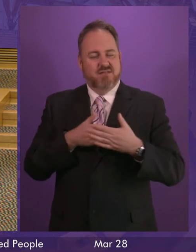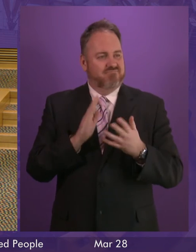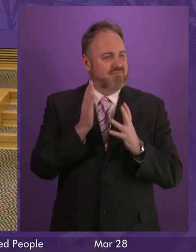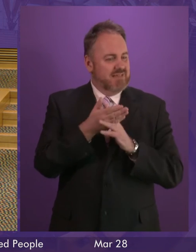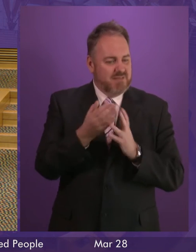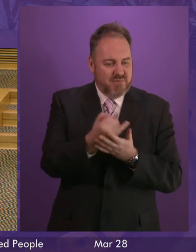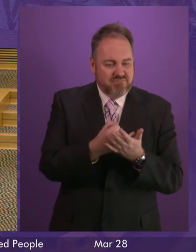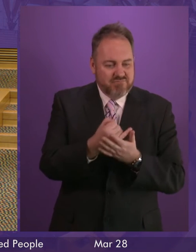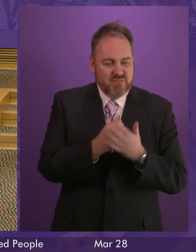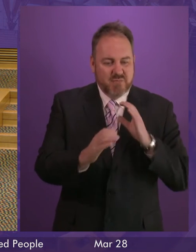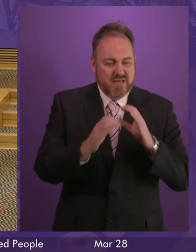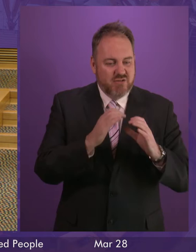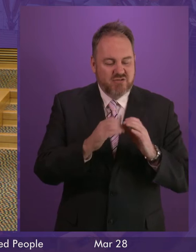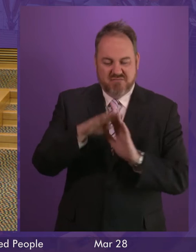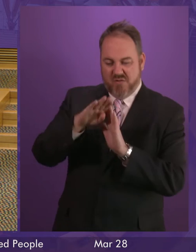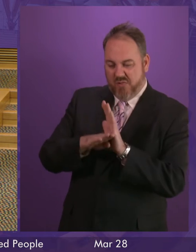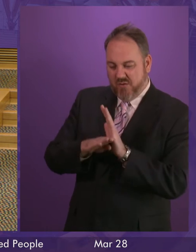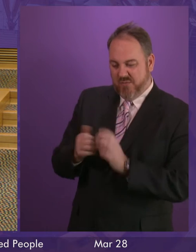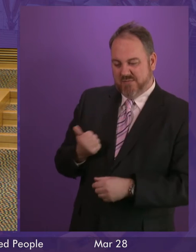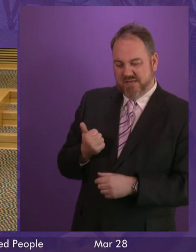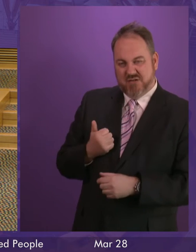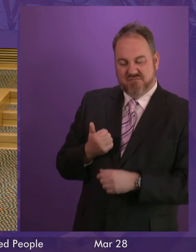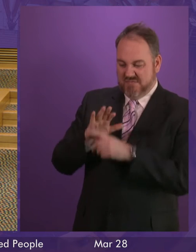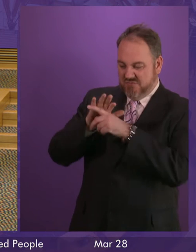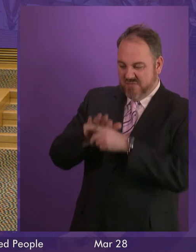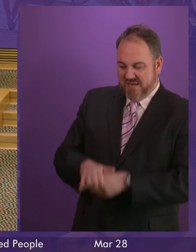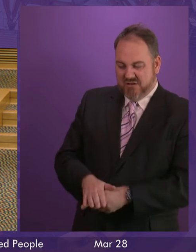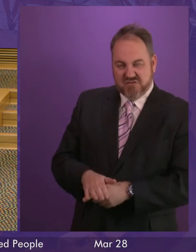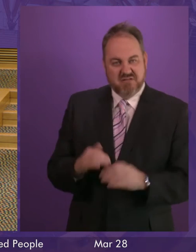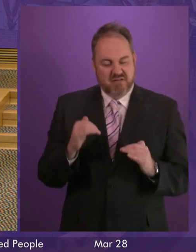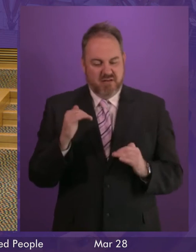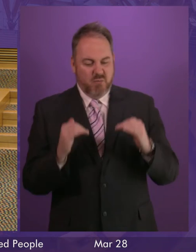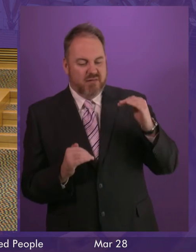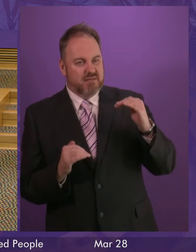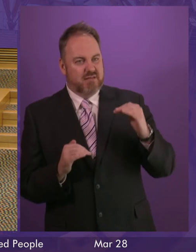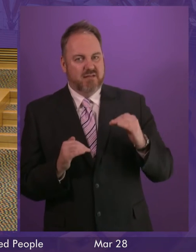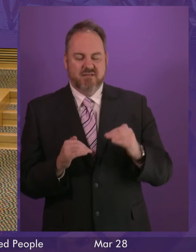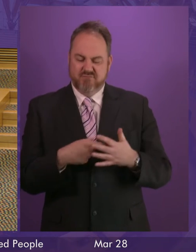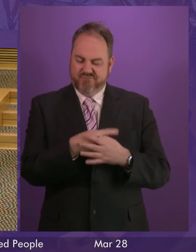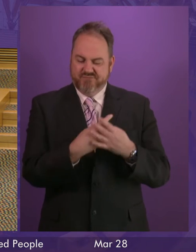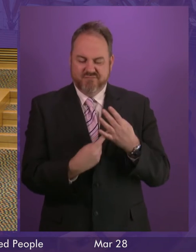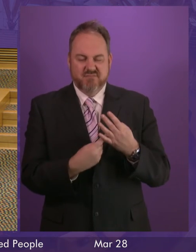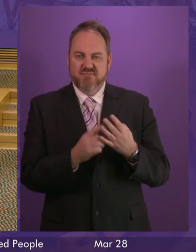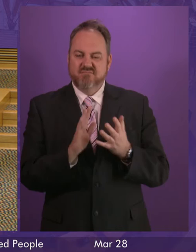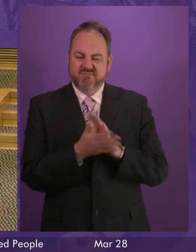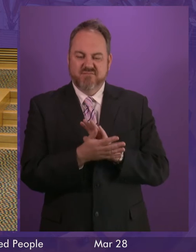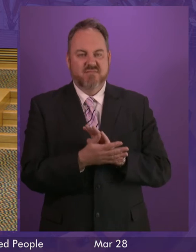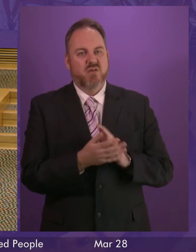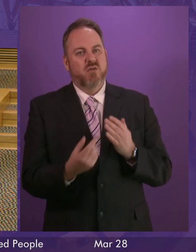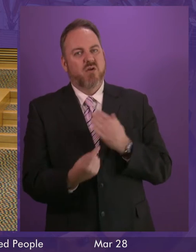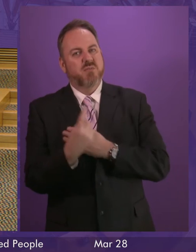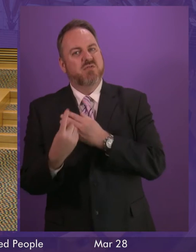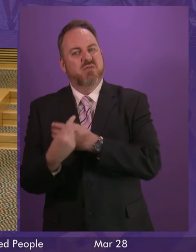communication, low expectations, discrimination and inequality affect the lives and chances of disabled people every single day.